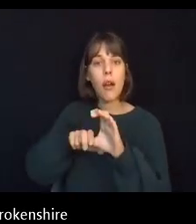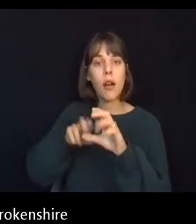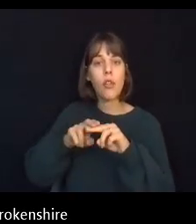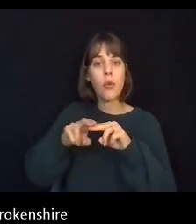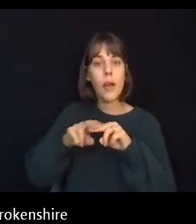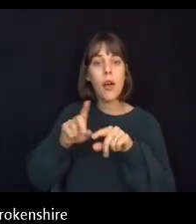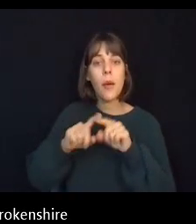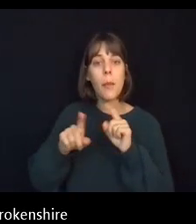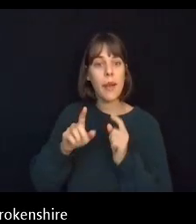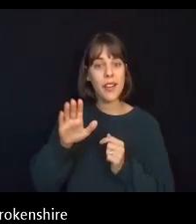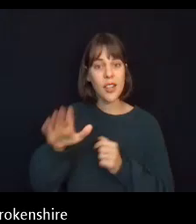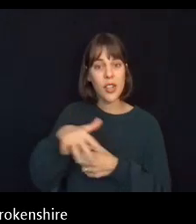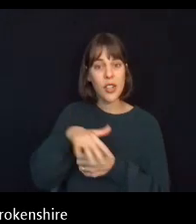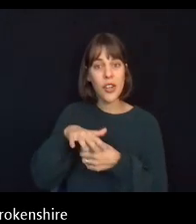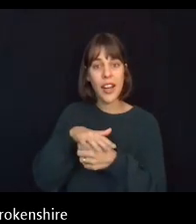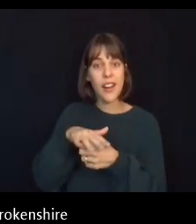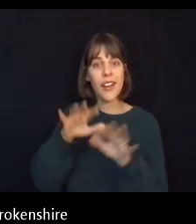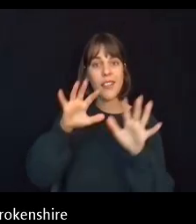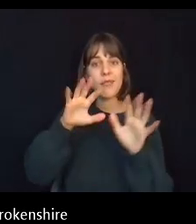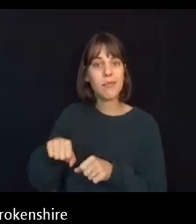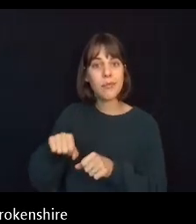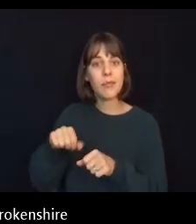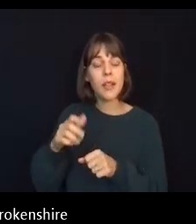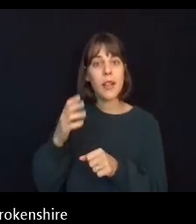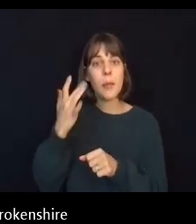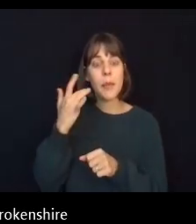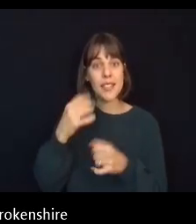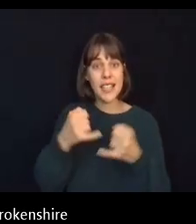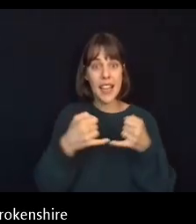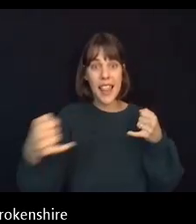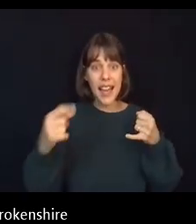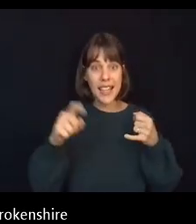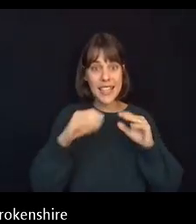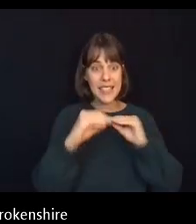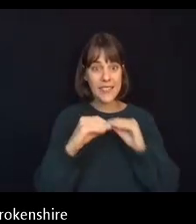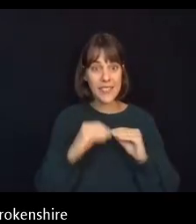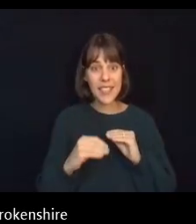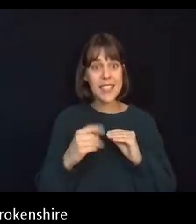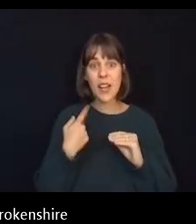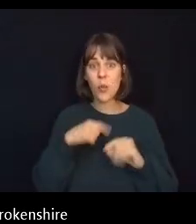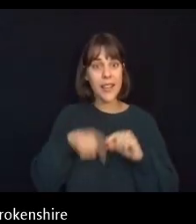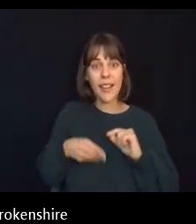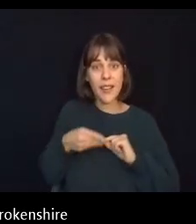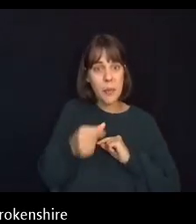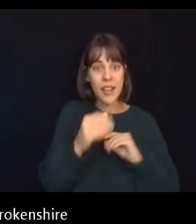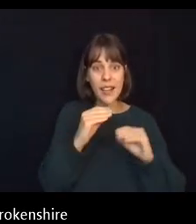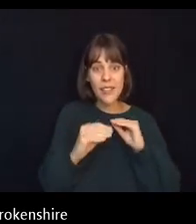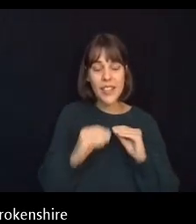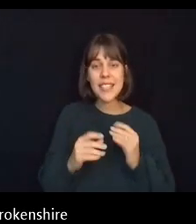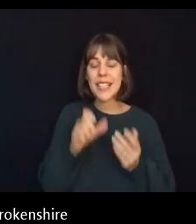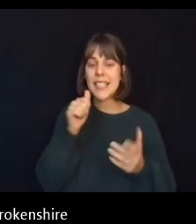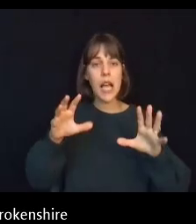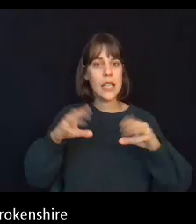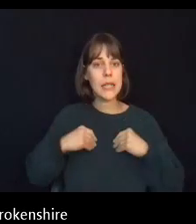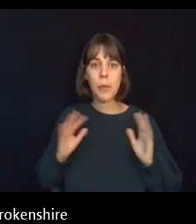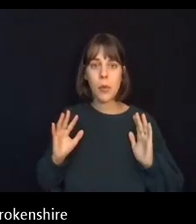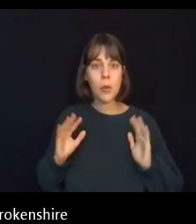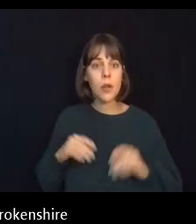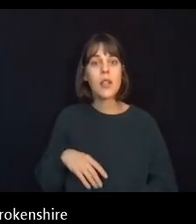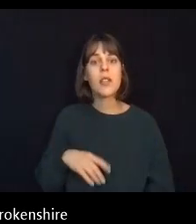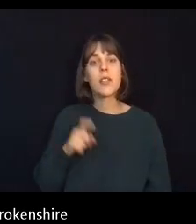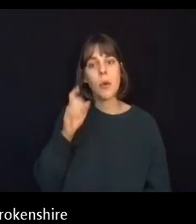has come down because we haven't been able to afford to take the whole line down and fix it, it's not sustainable. It's not acceptable for our folks. So look for a capital budget